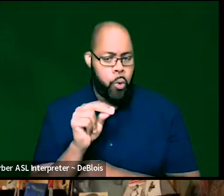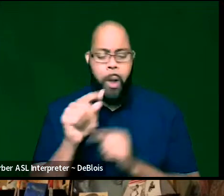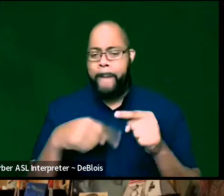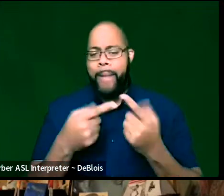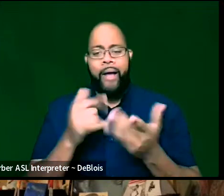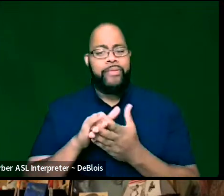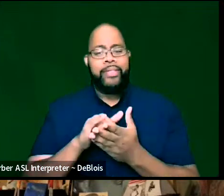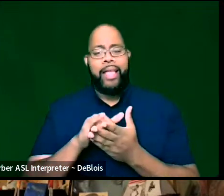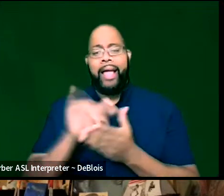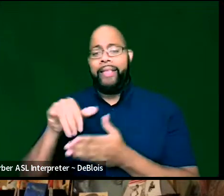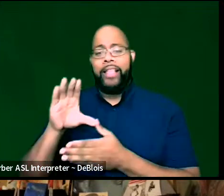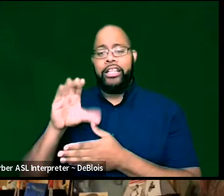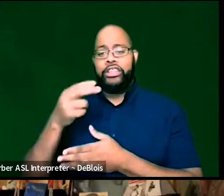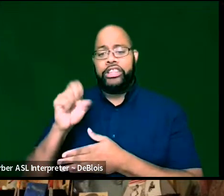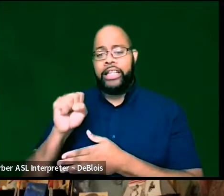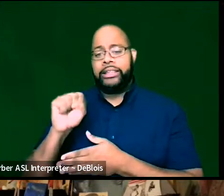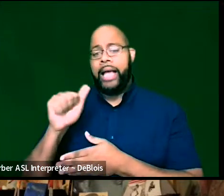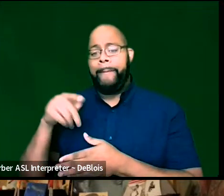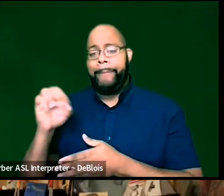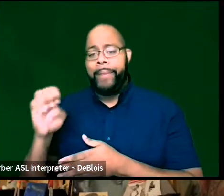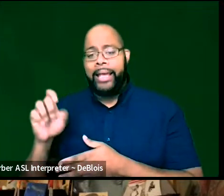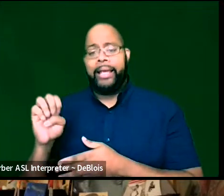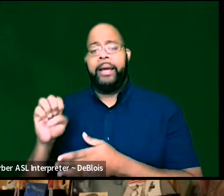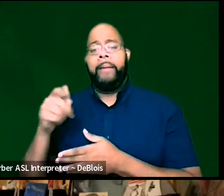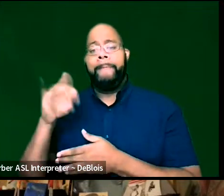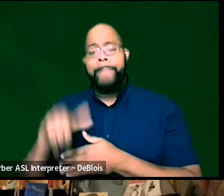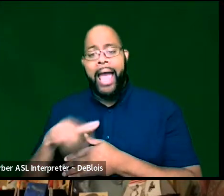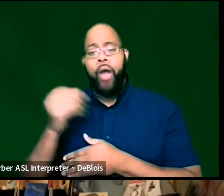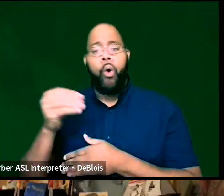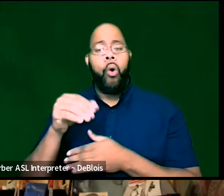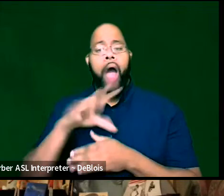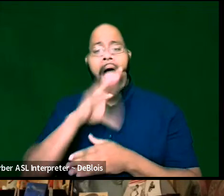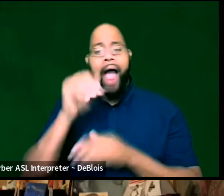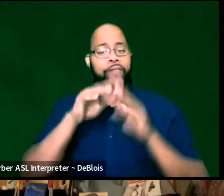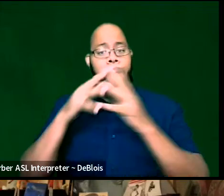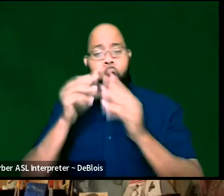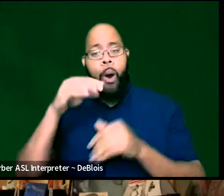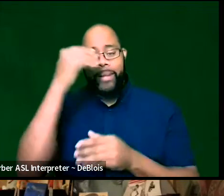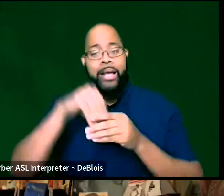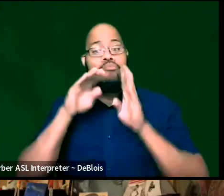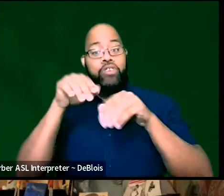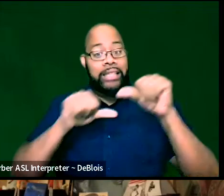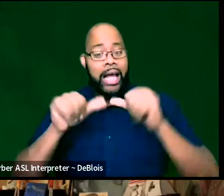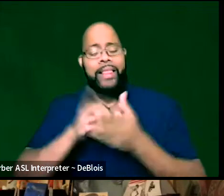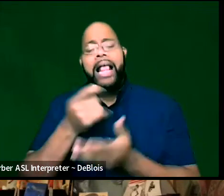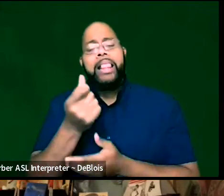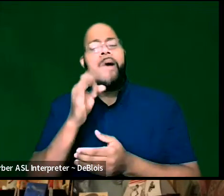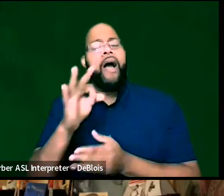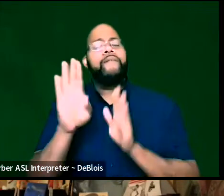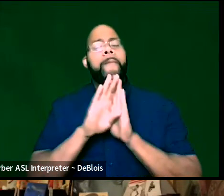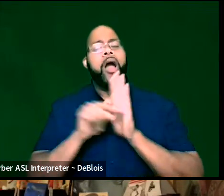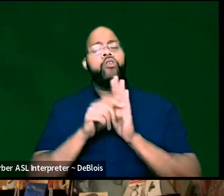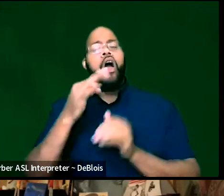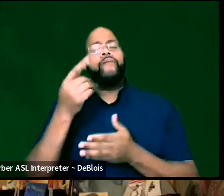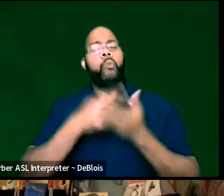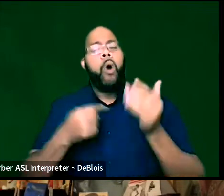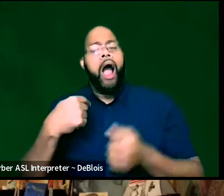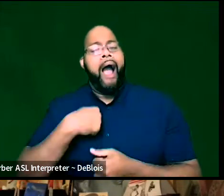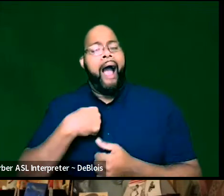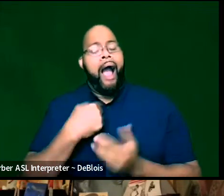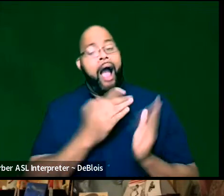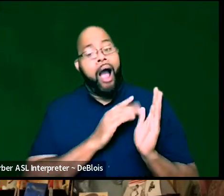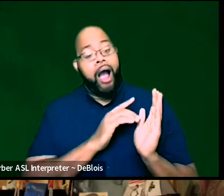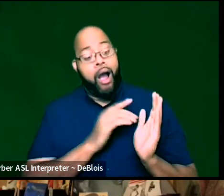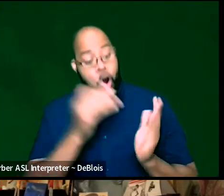the Chesapeake Bay or African Americans or Blacks in marine sciences. So that's just a little bit of the background of what I've come